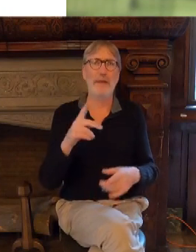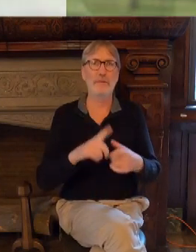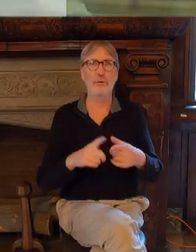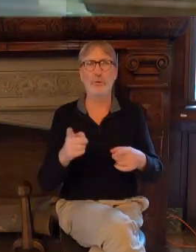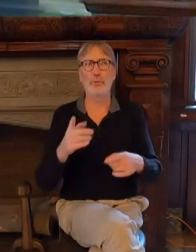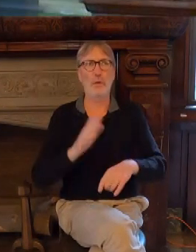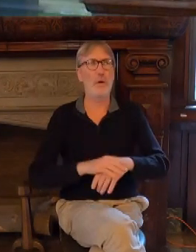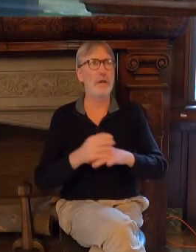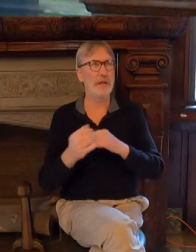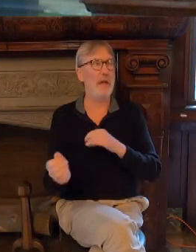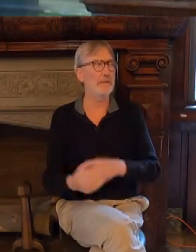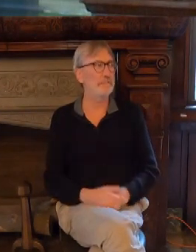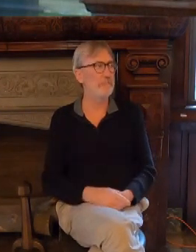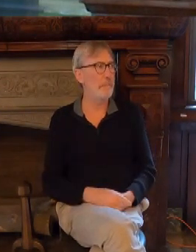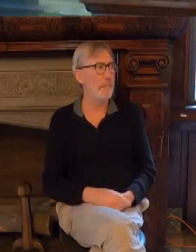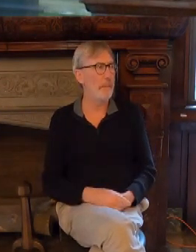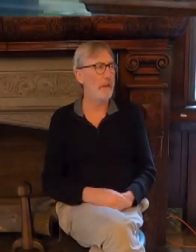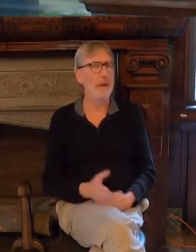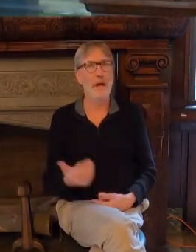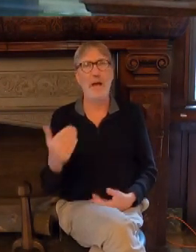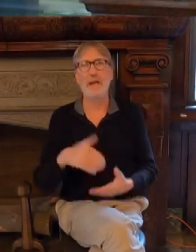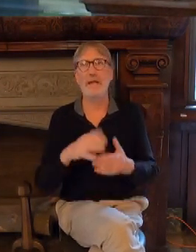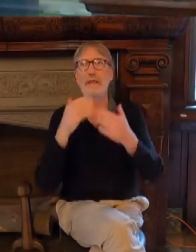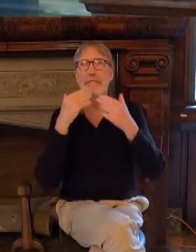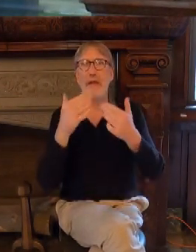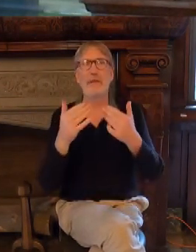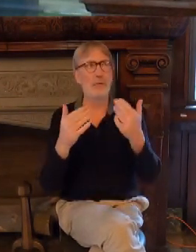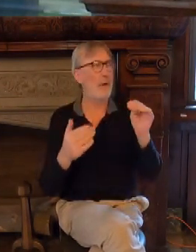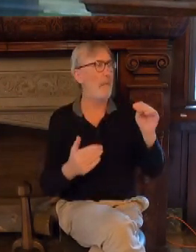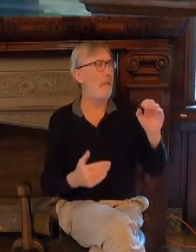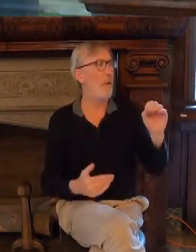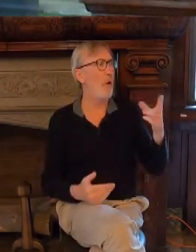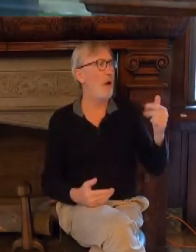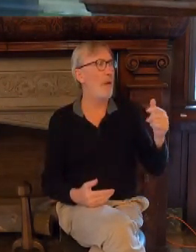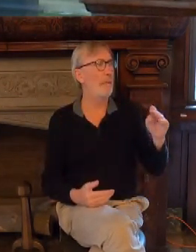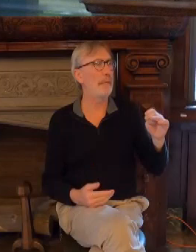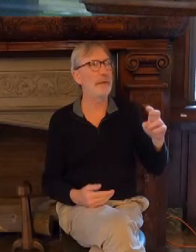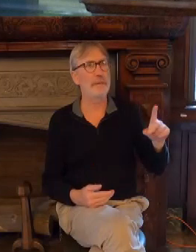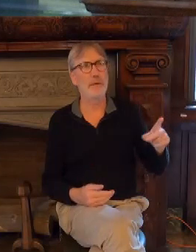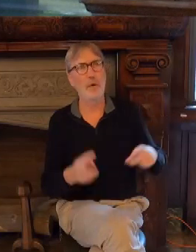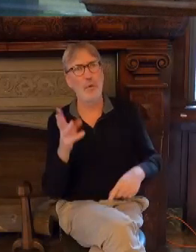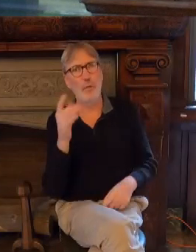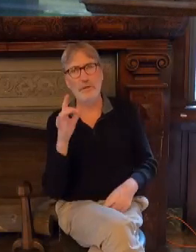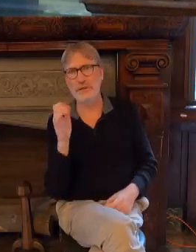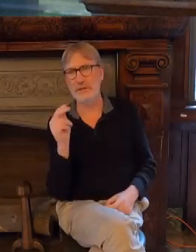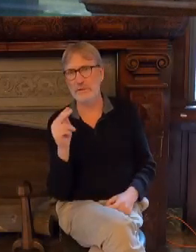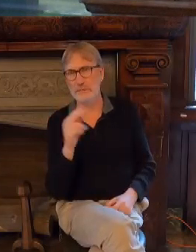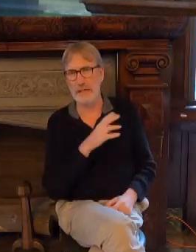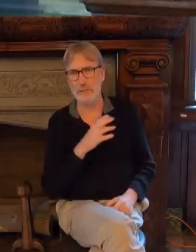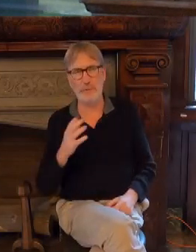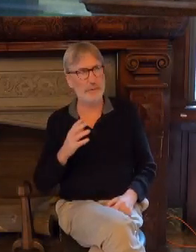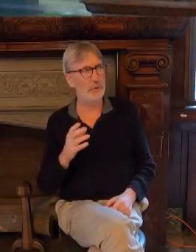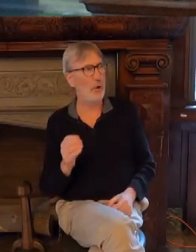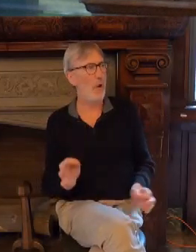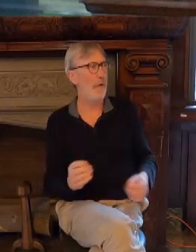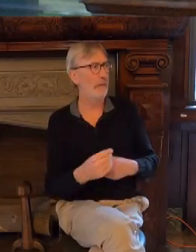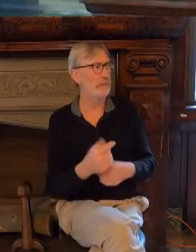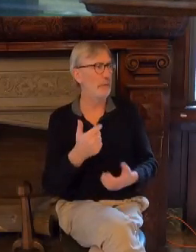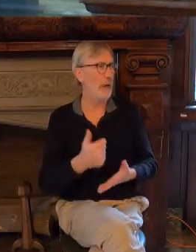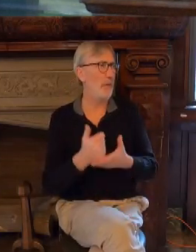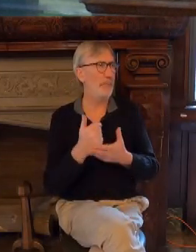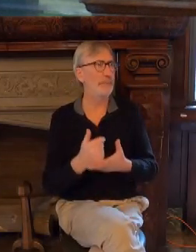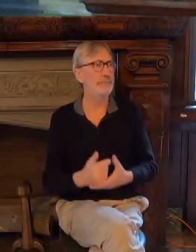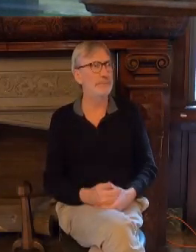digitally. I want to again thank Mohammed and Councilman Wilson's office for helping us get this